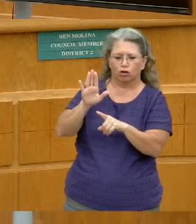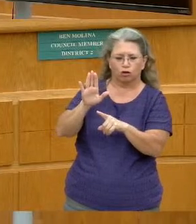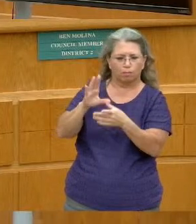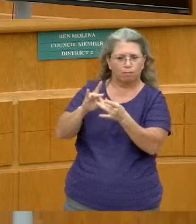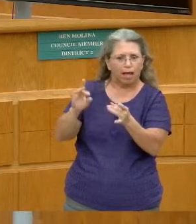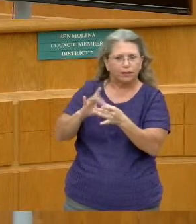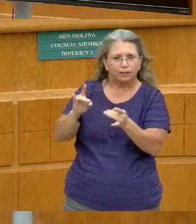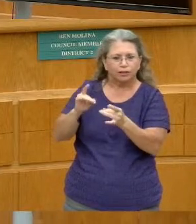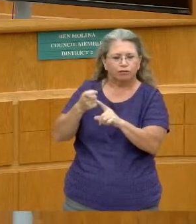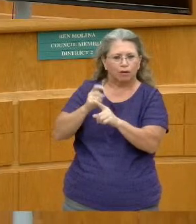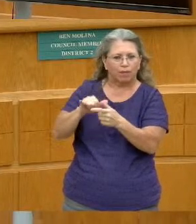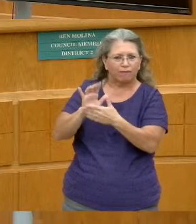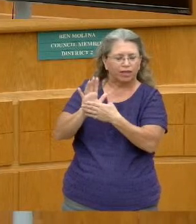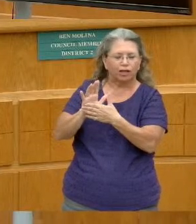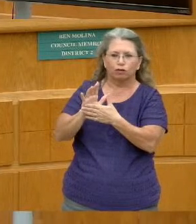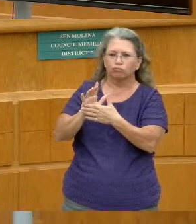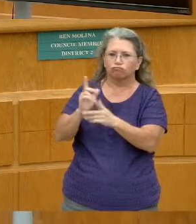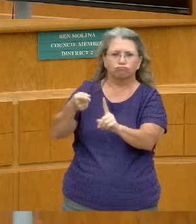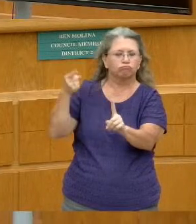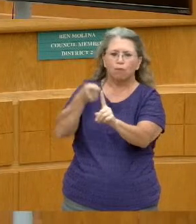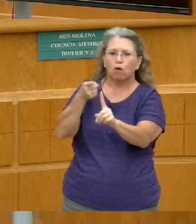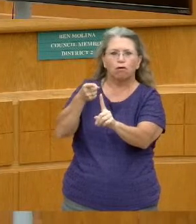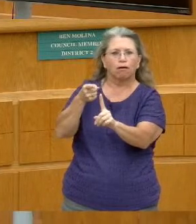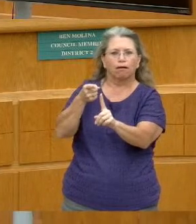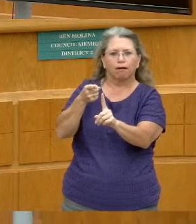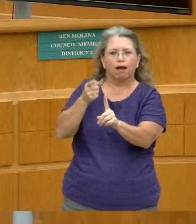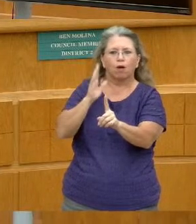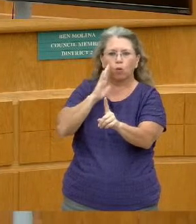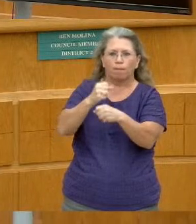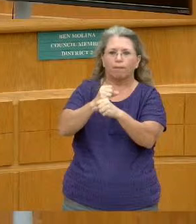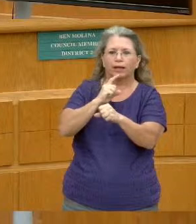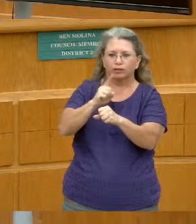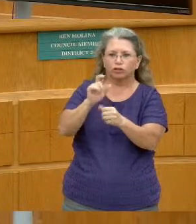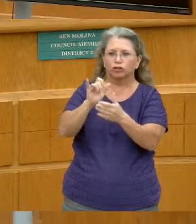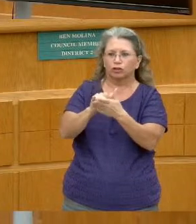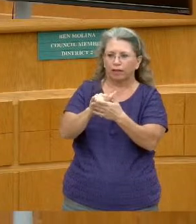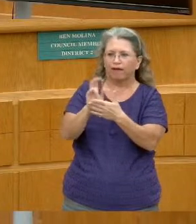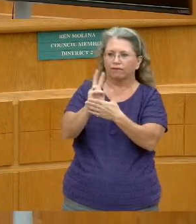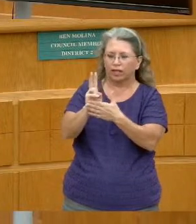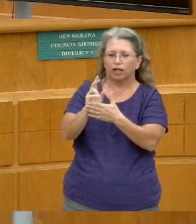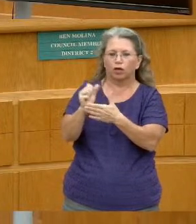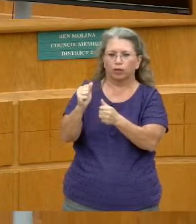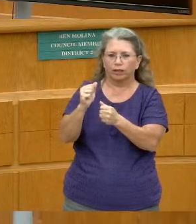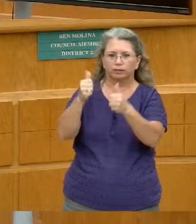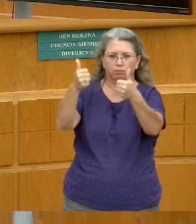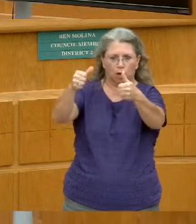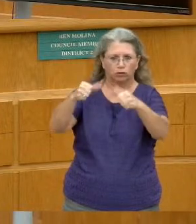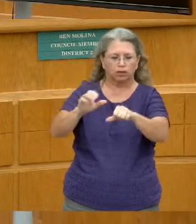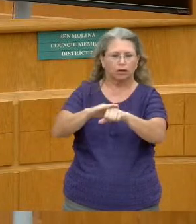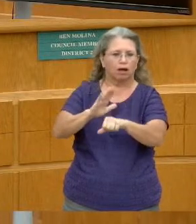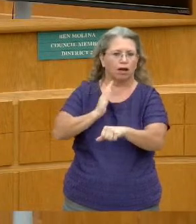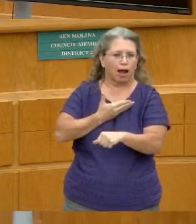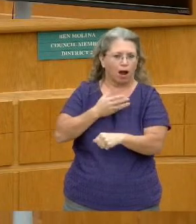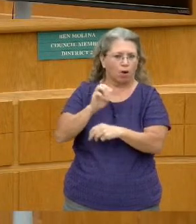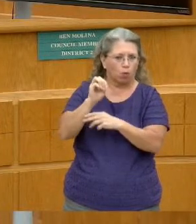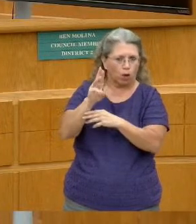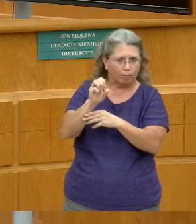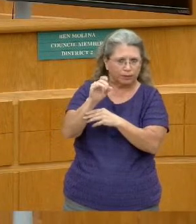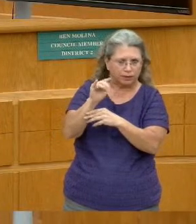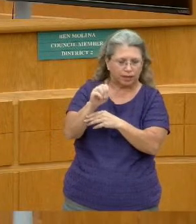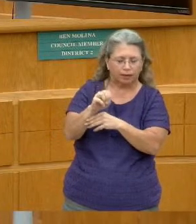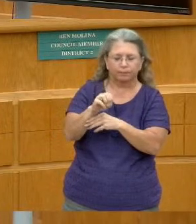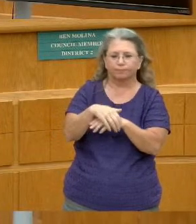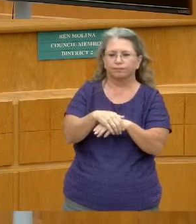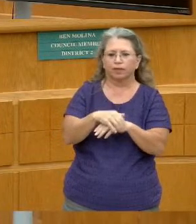I think that we're going to make sure that video gets posted to our website, both at the city and the county. So if you said